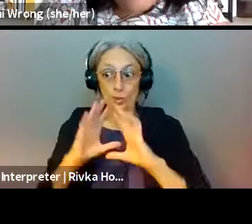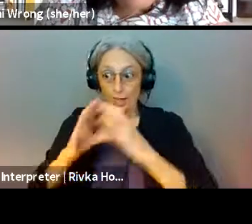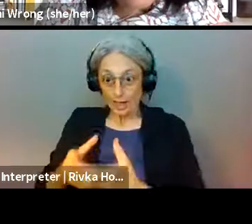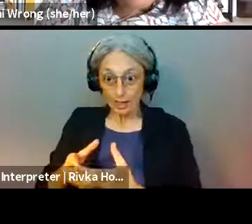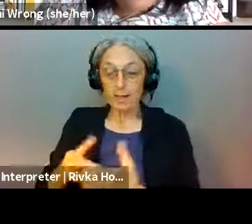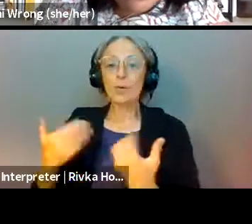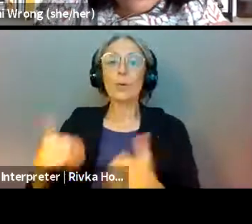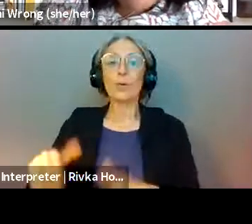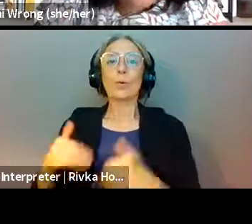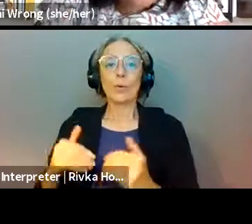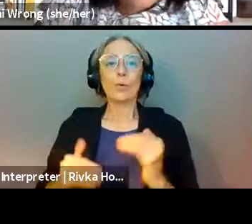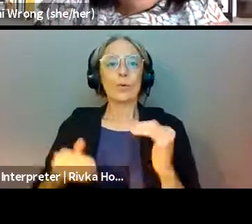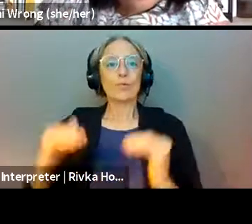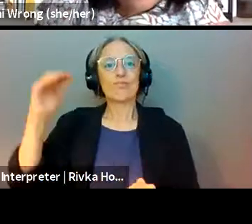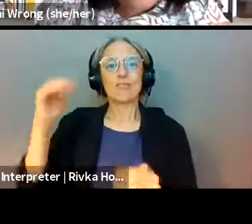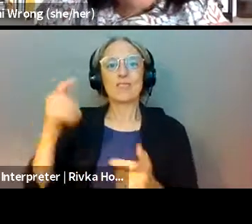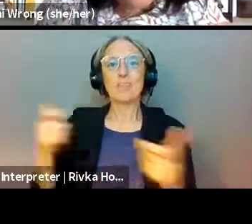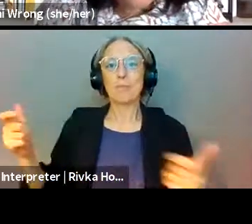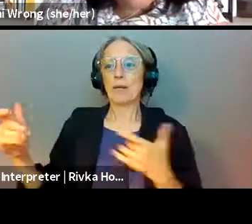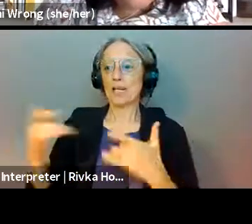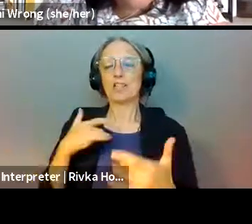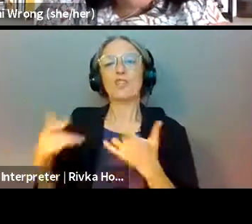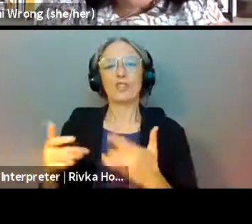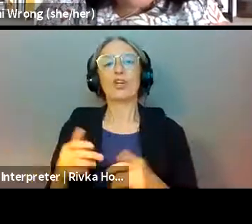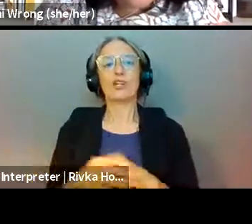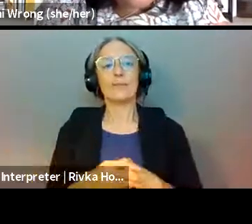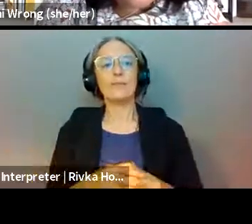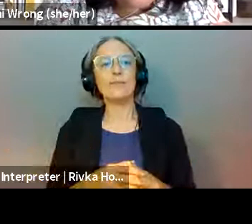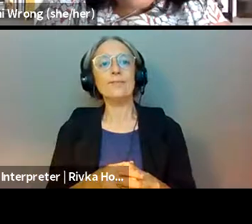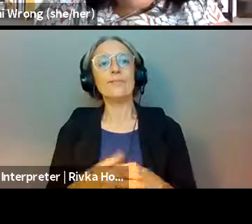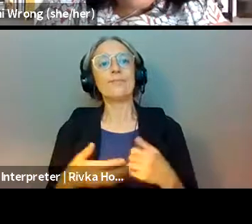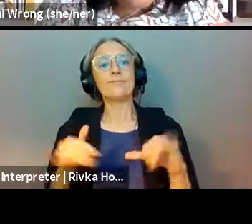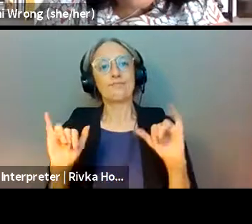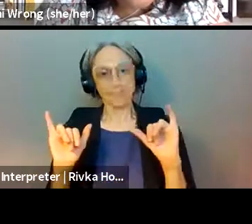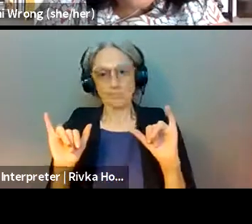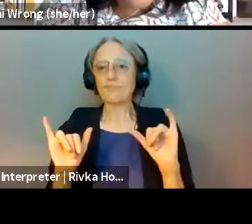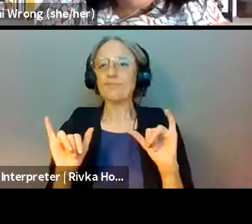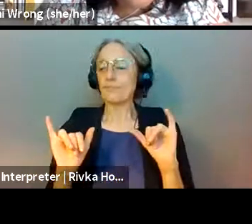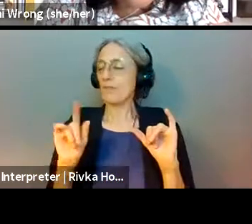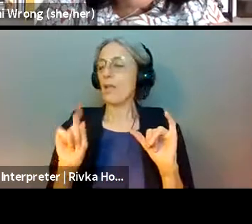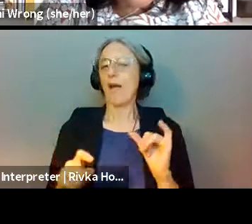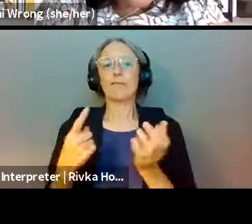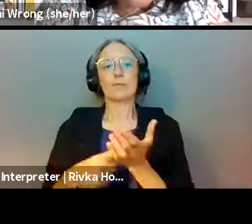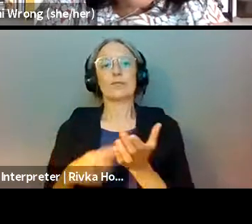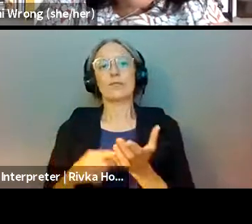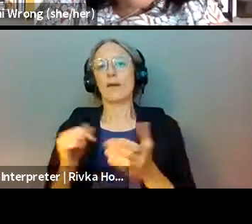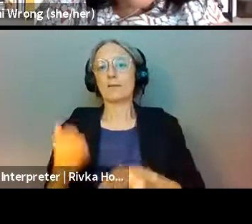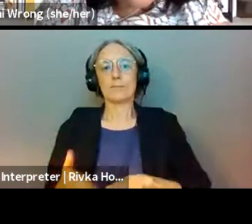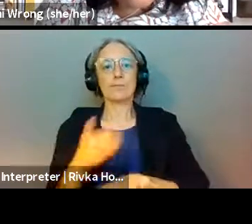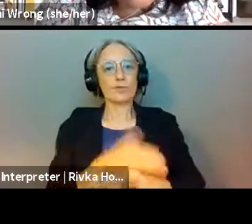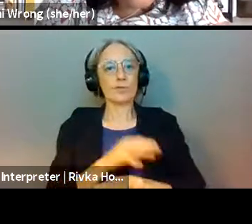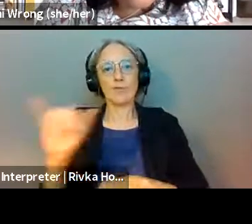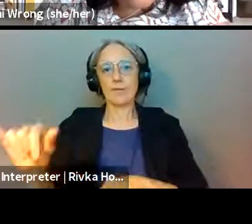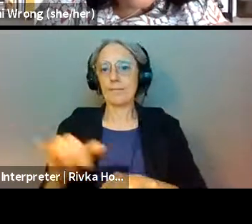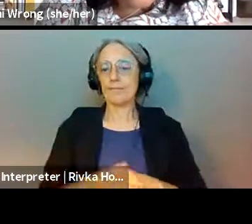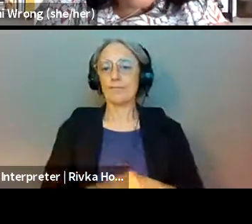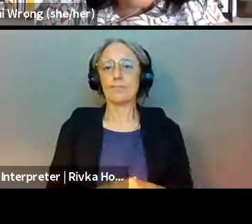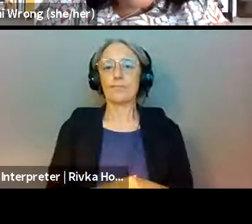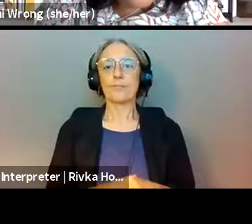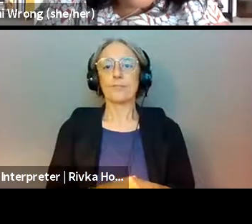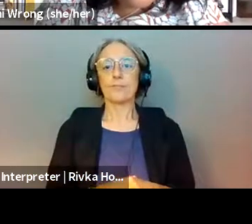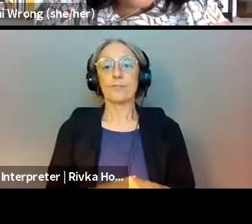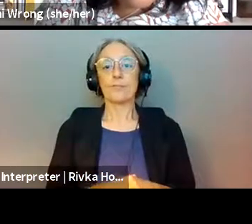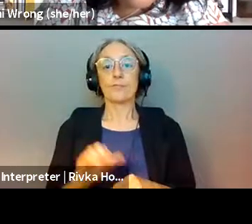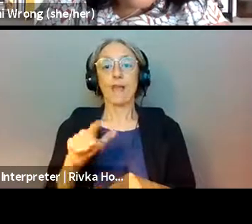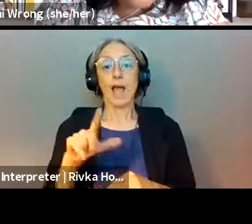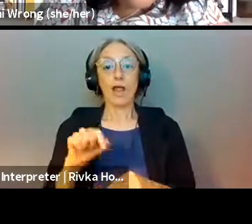significant concern and continues to need to be addressed. Anna, you have been working